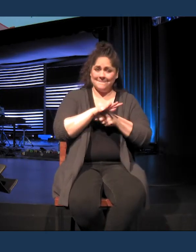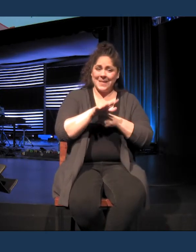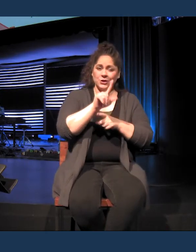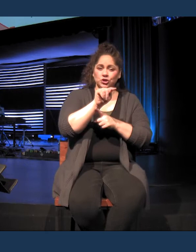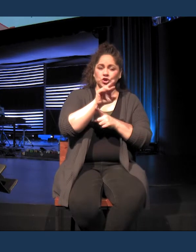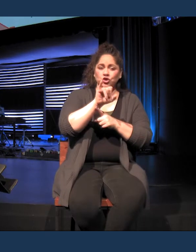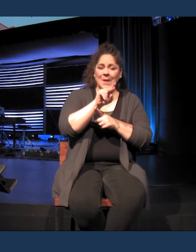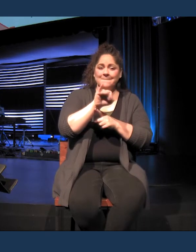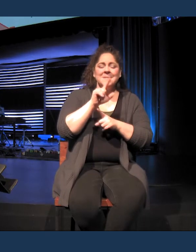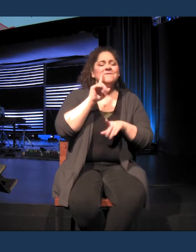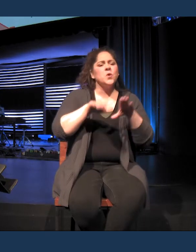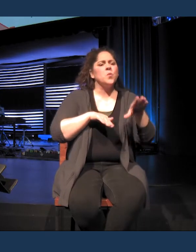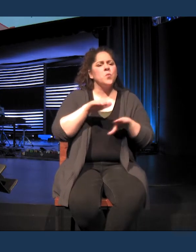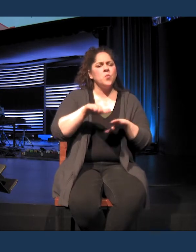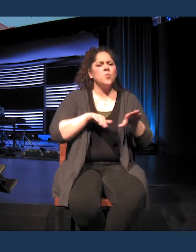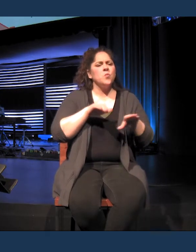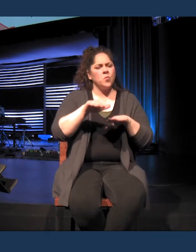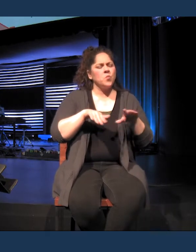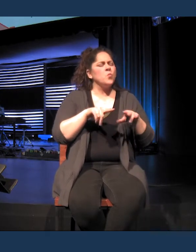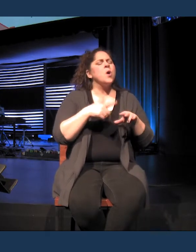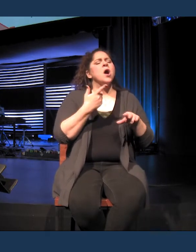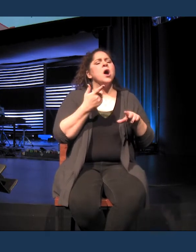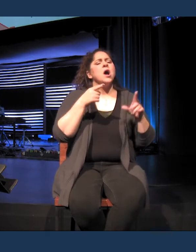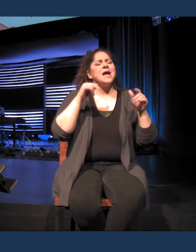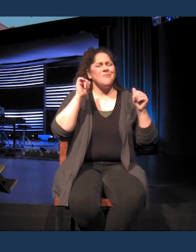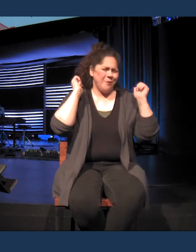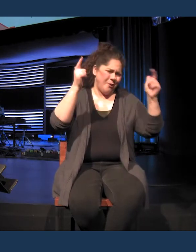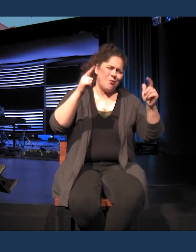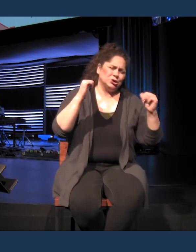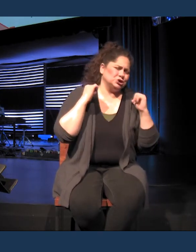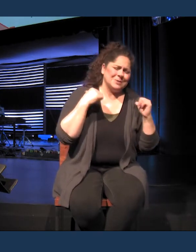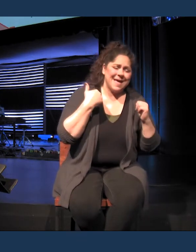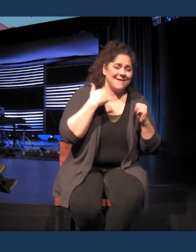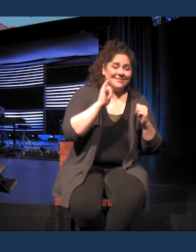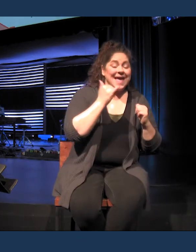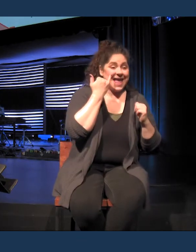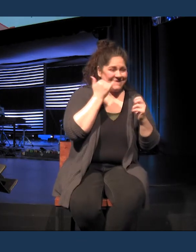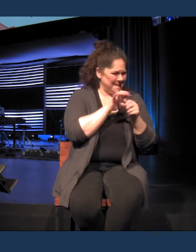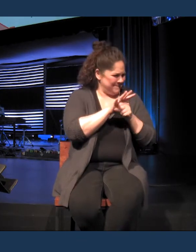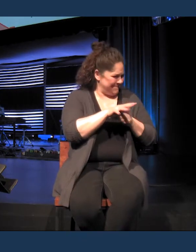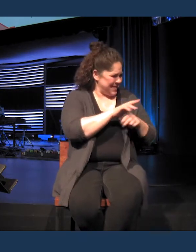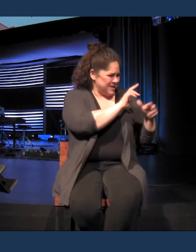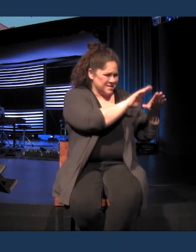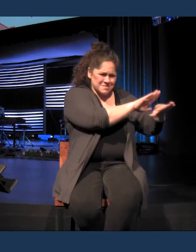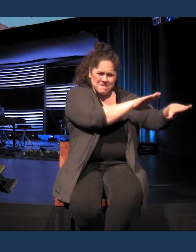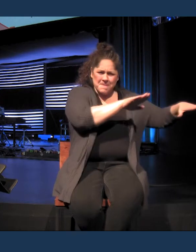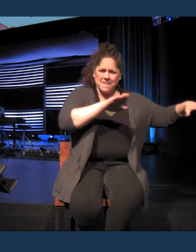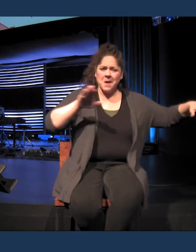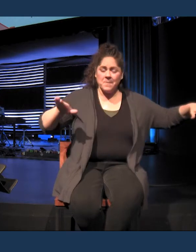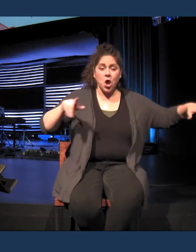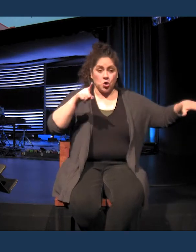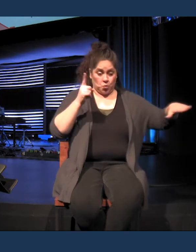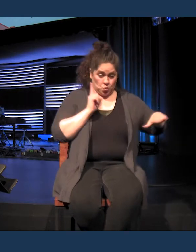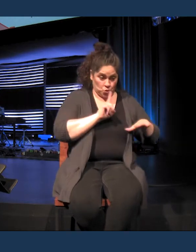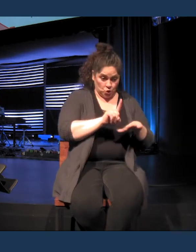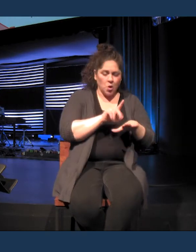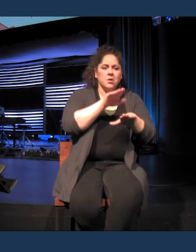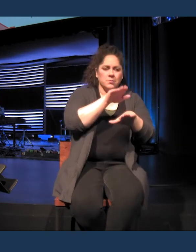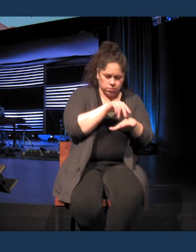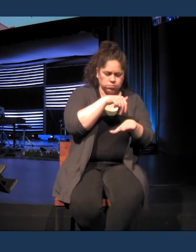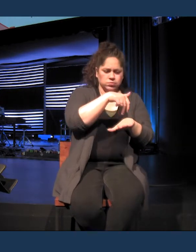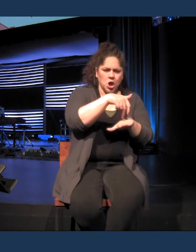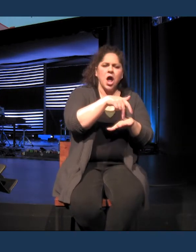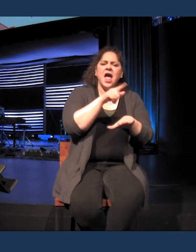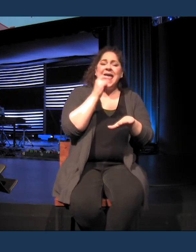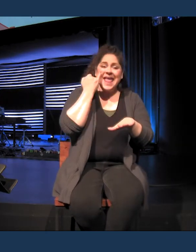You always leave an open treadmill between. That's just not my gym, that's just every gym. That's unspoken. If you didn't know that, now you do.